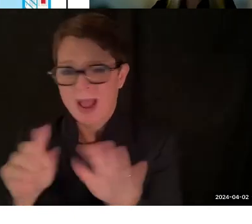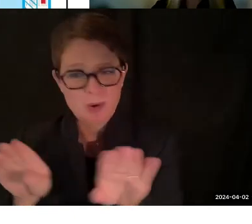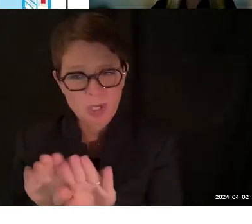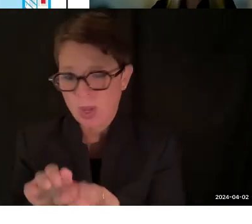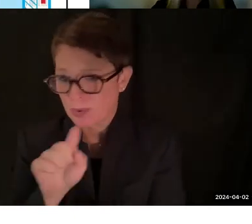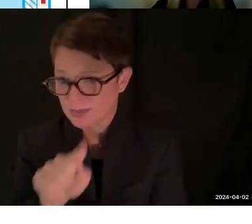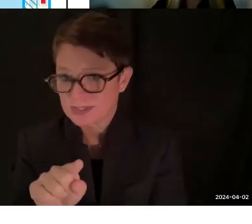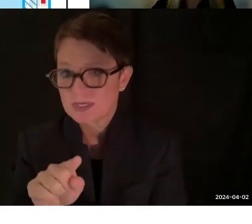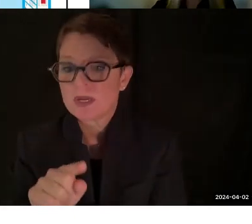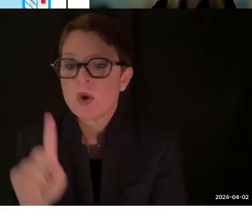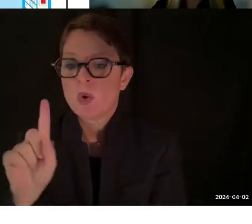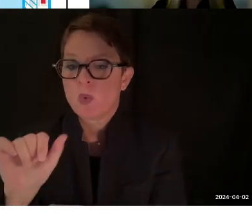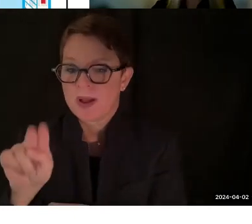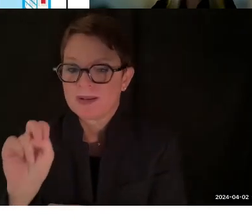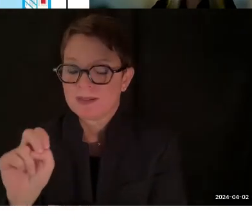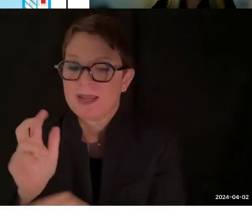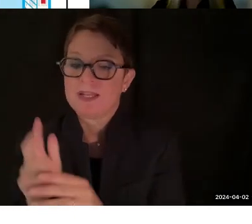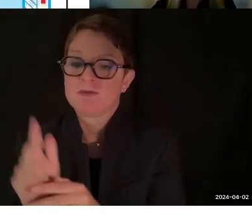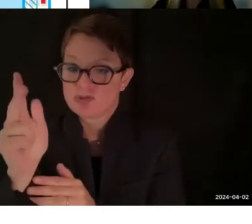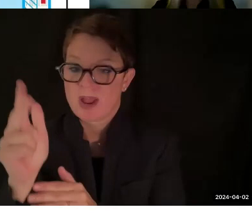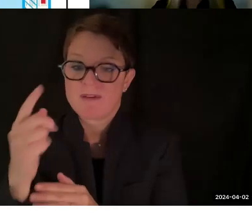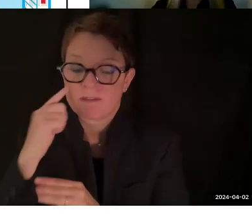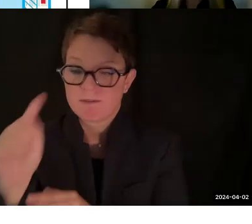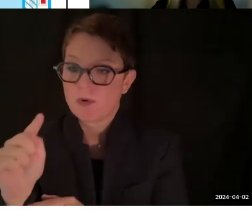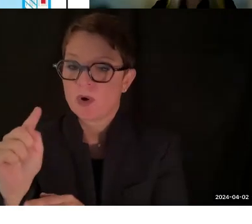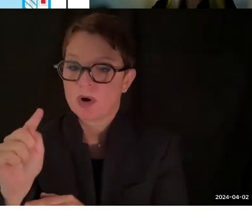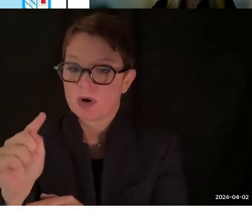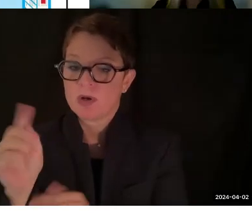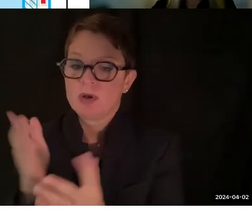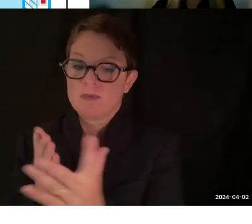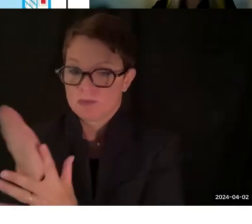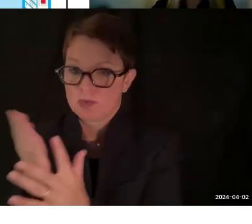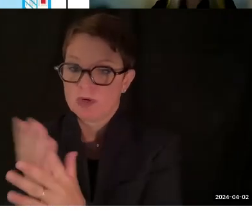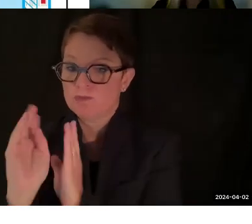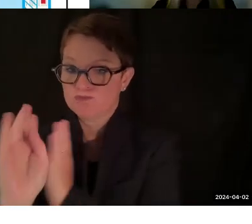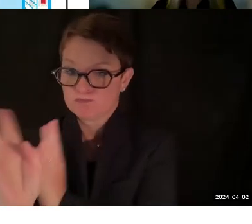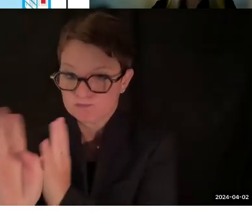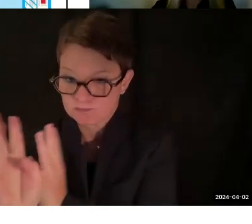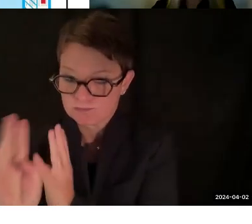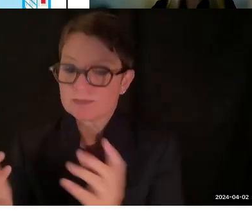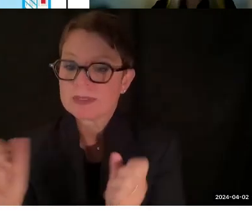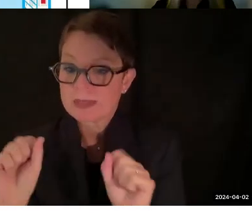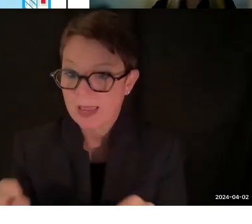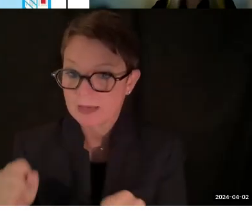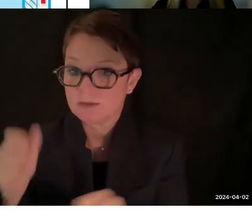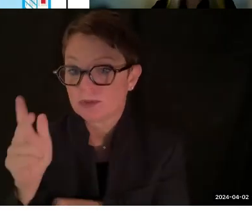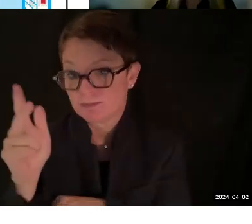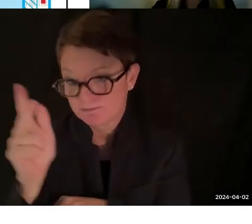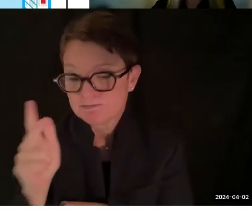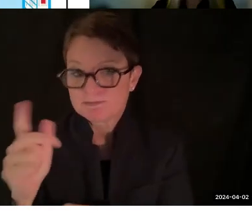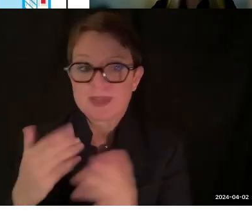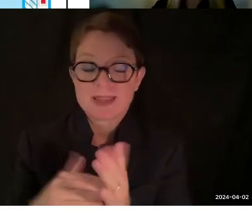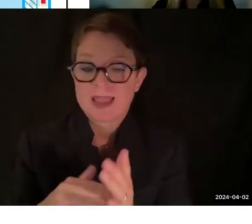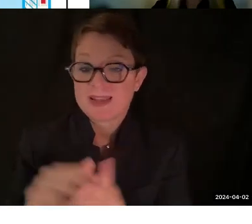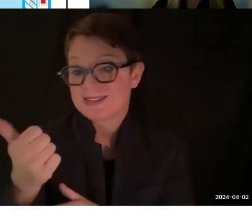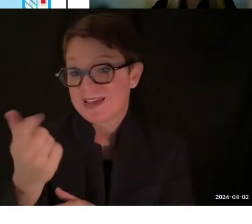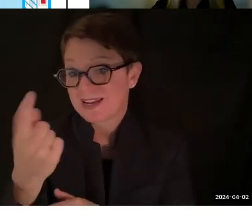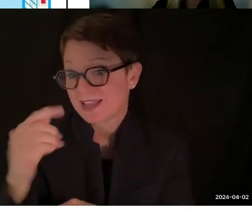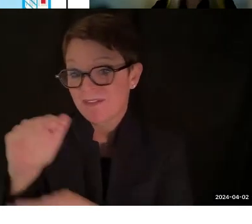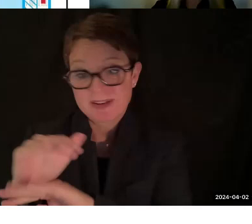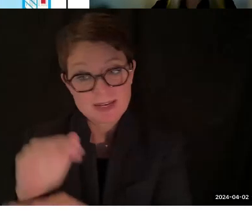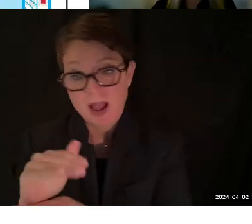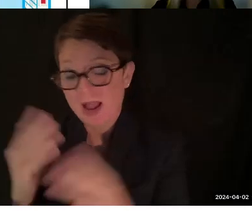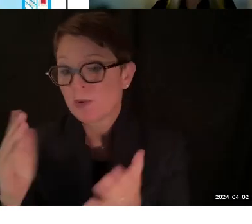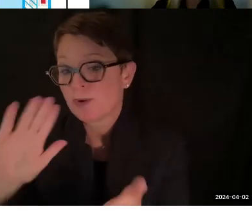and leaving that 1 lane of traffic for throughput. Again, this is the 10, 11 p.m.